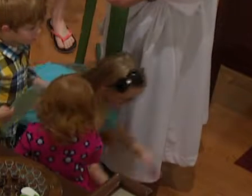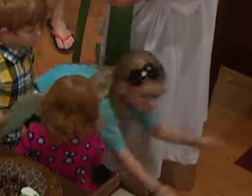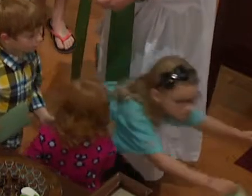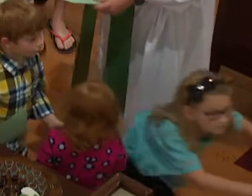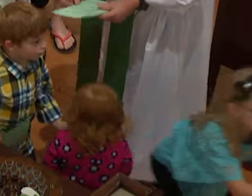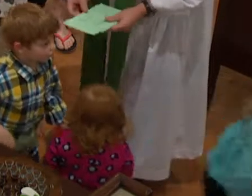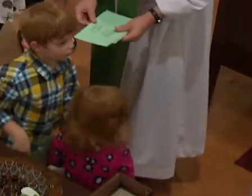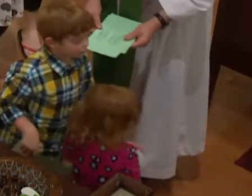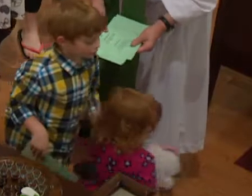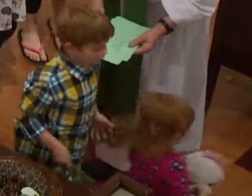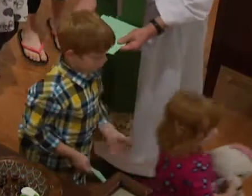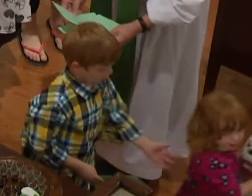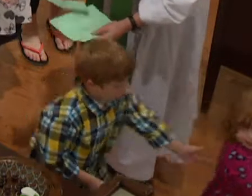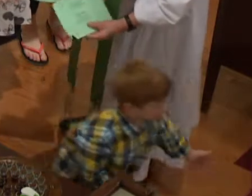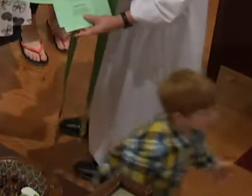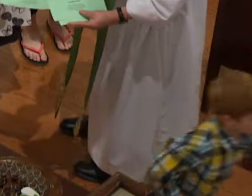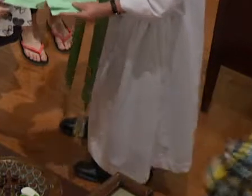at home.